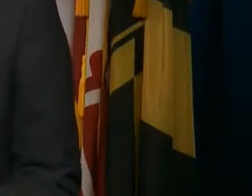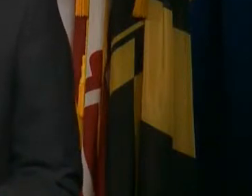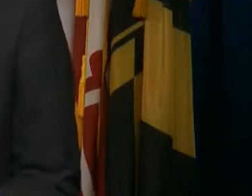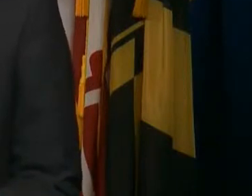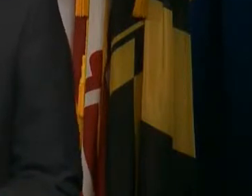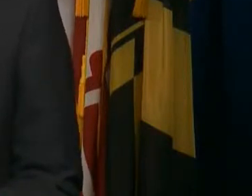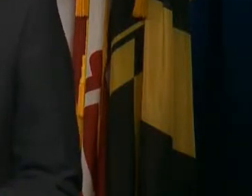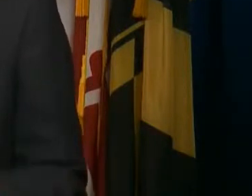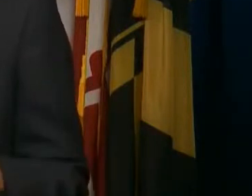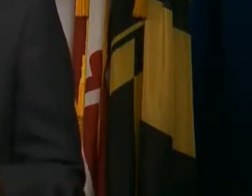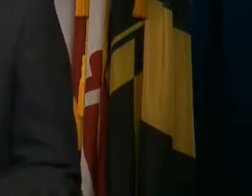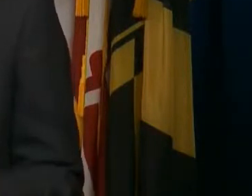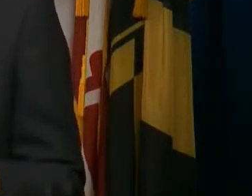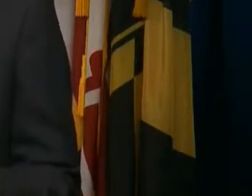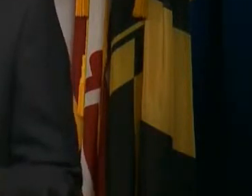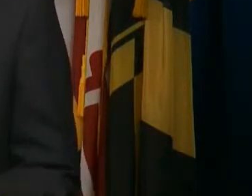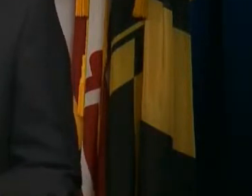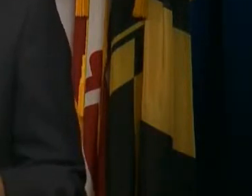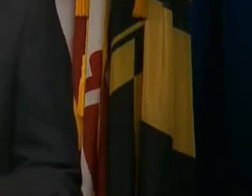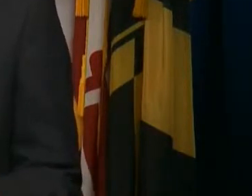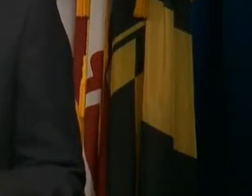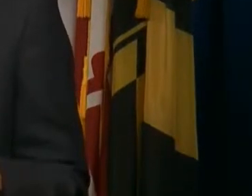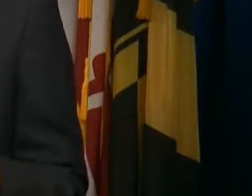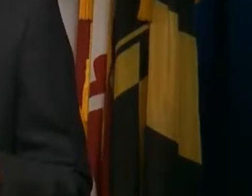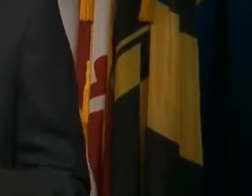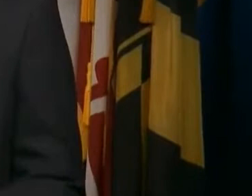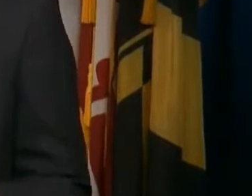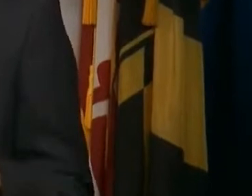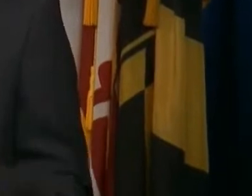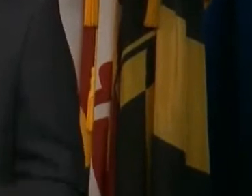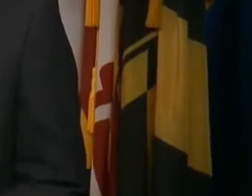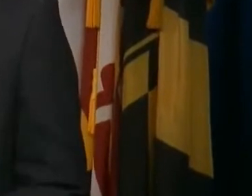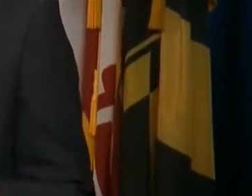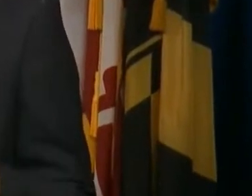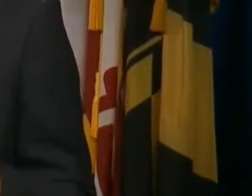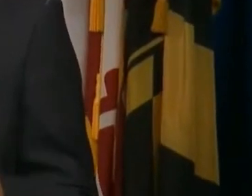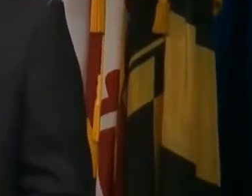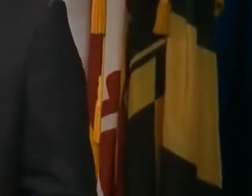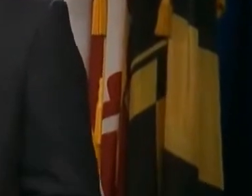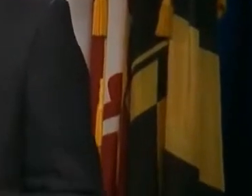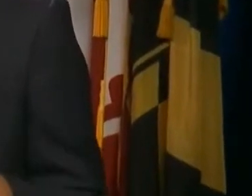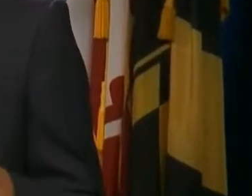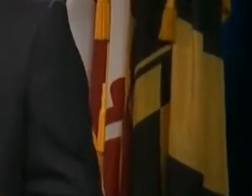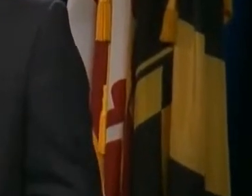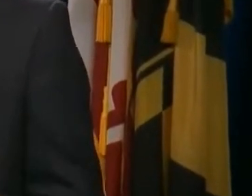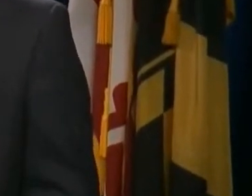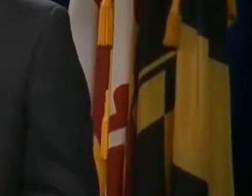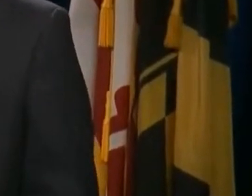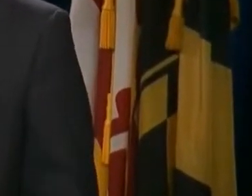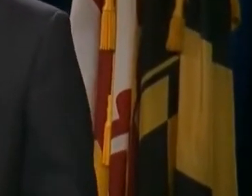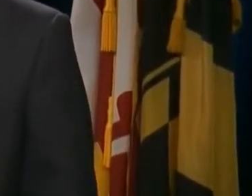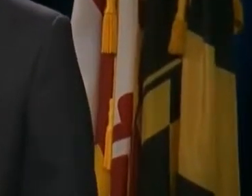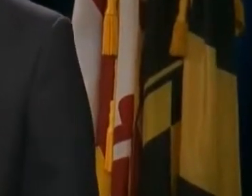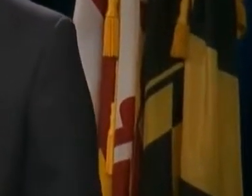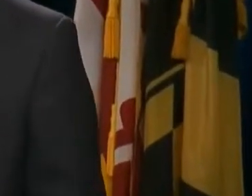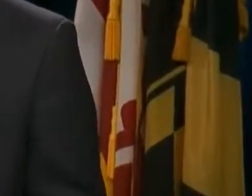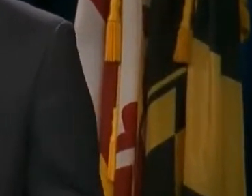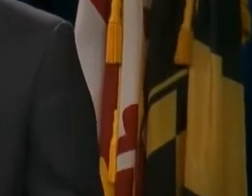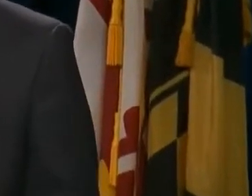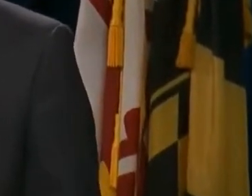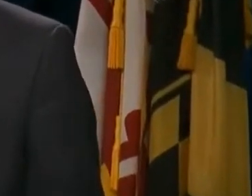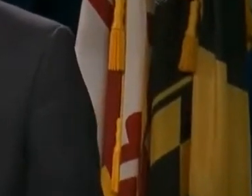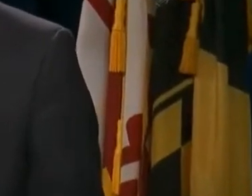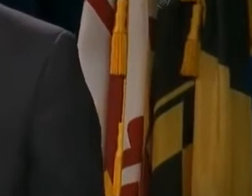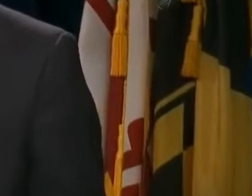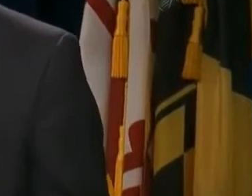affordable housing, and supply traditionally disadvantaged residents with the chance to participate in a modern and vibrant local workforce.